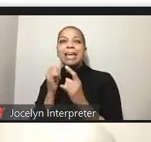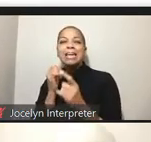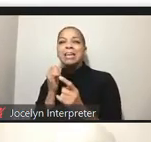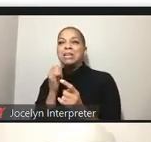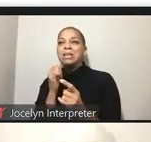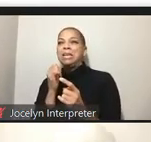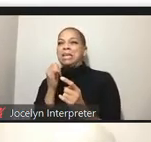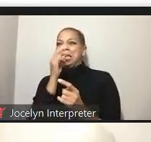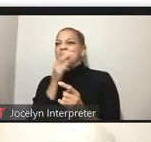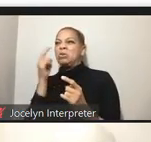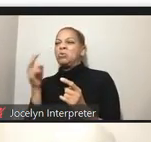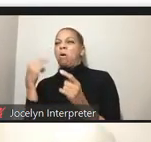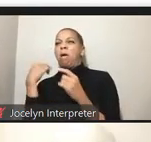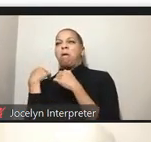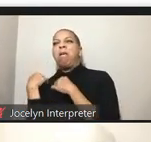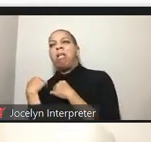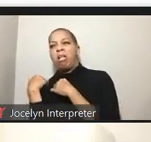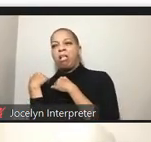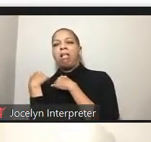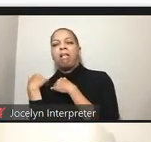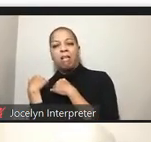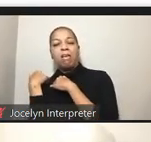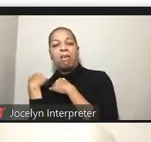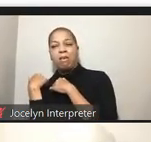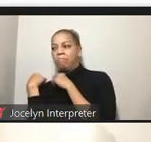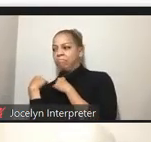baggage that we've foisted upon his image.